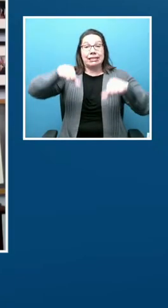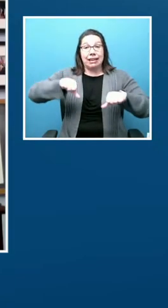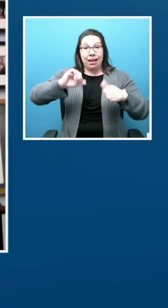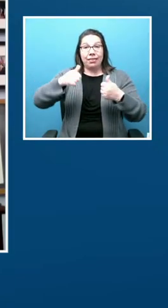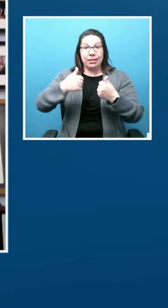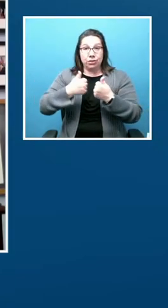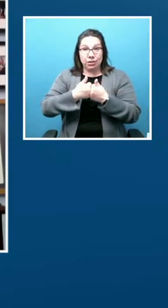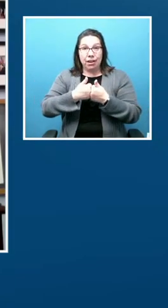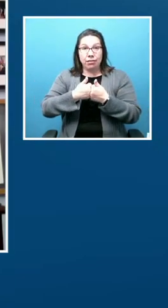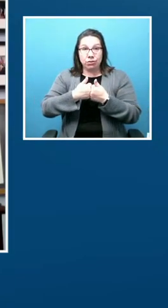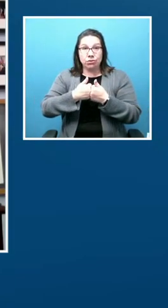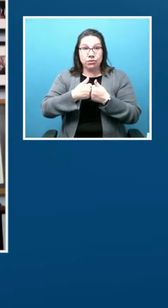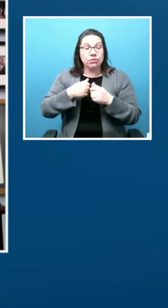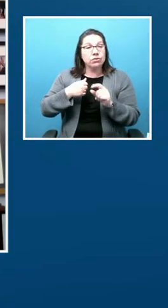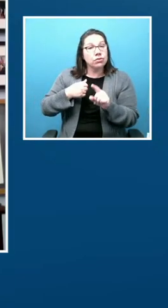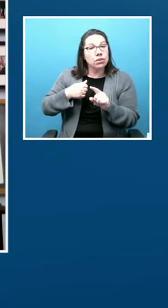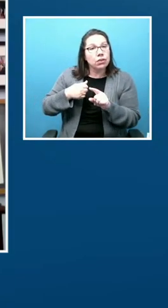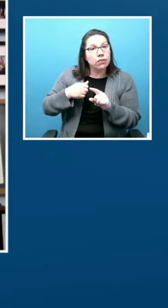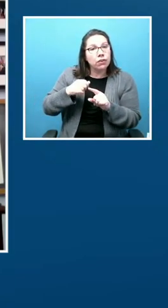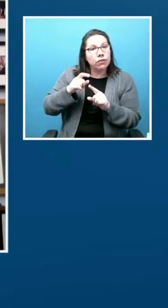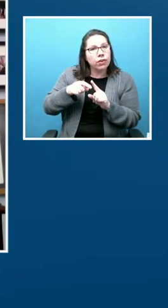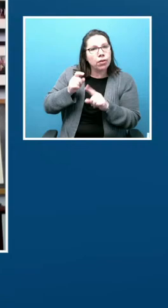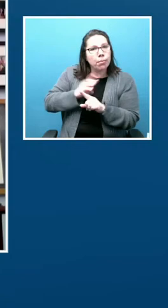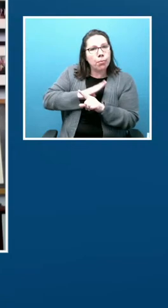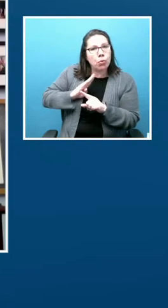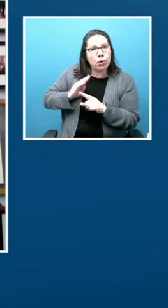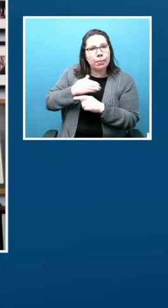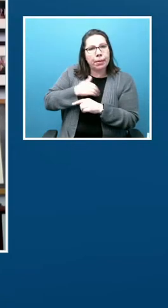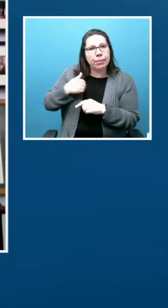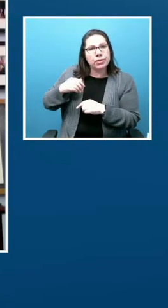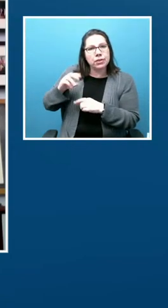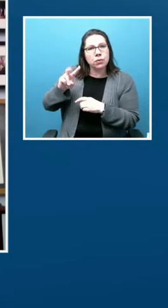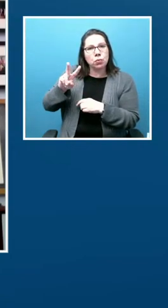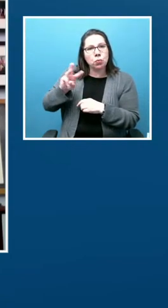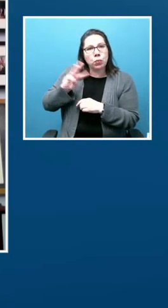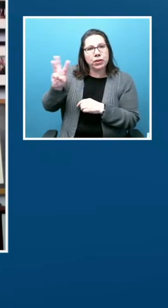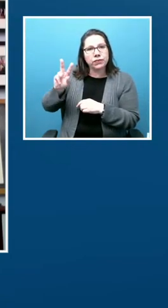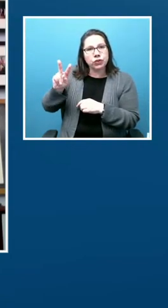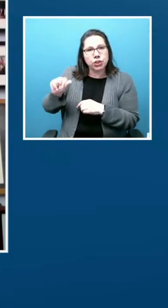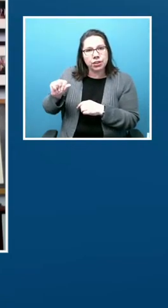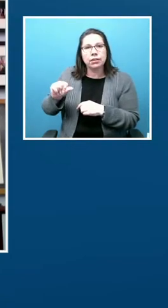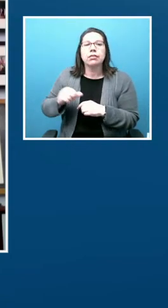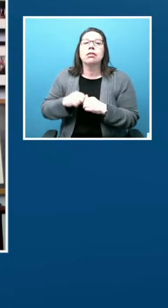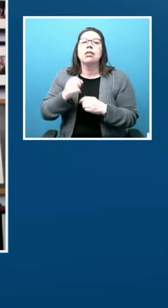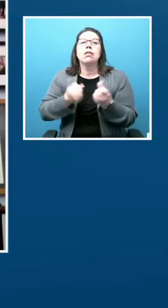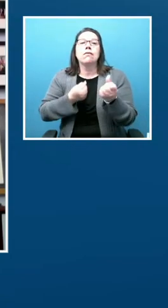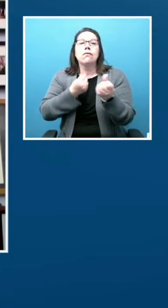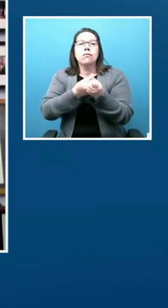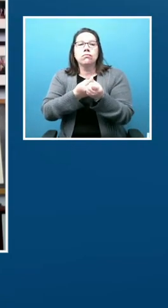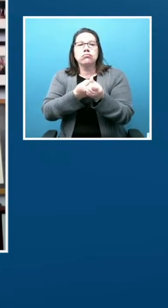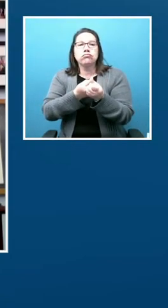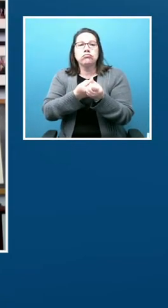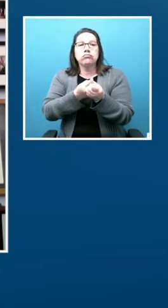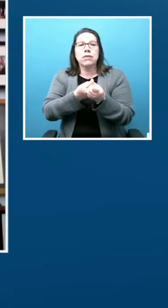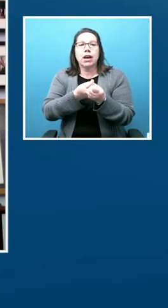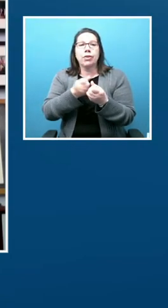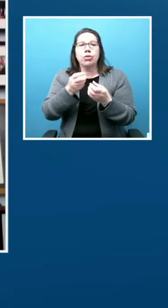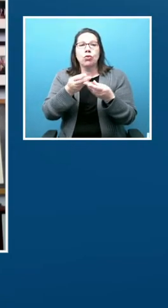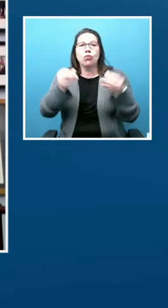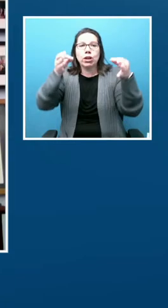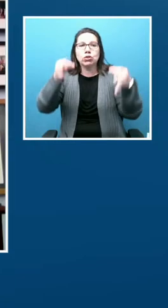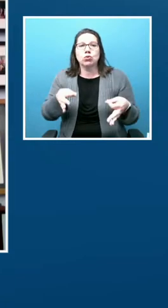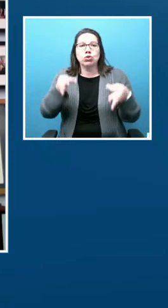signal of the four members from West Virginia. A vote in favor of the resolutions means you are voting